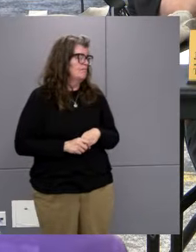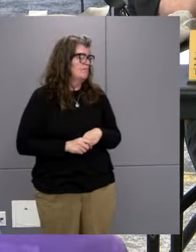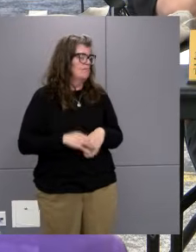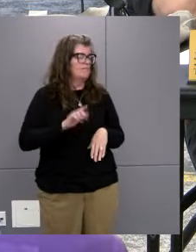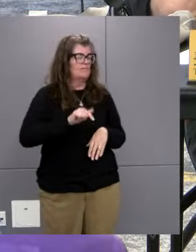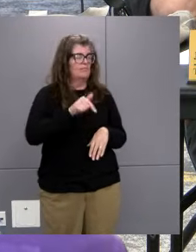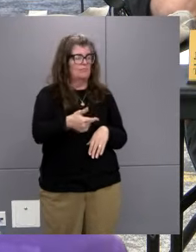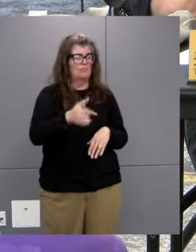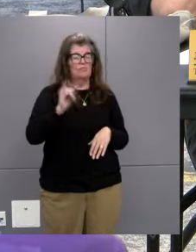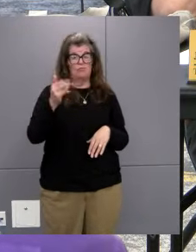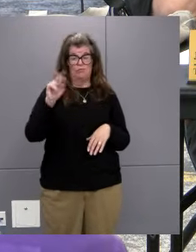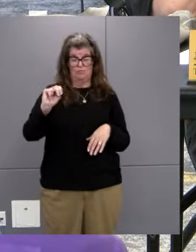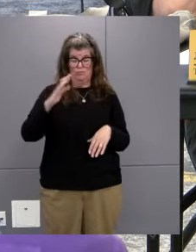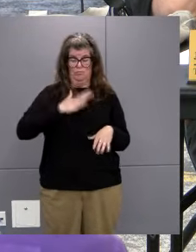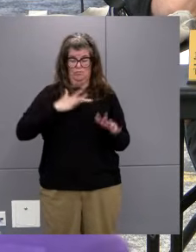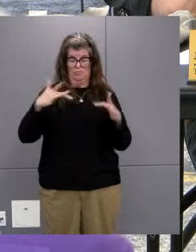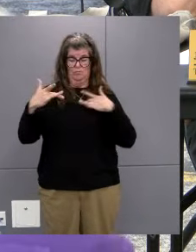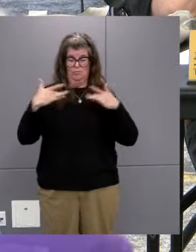John?